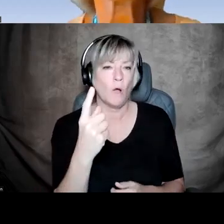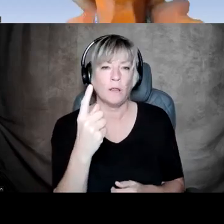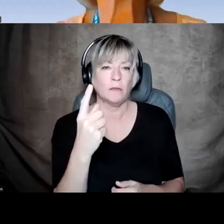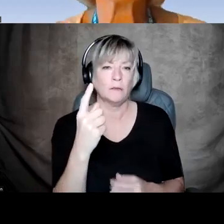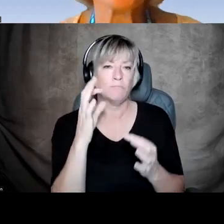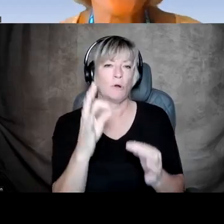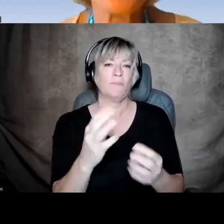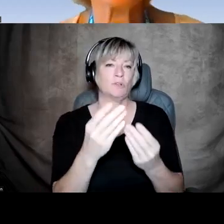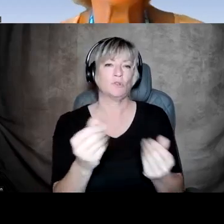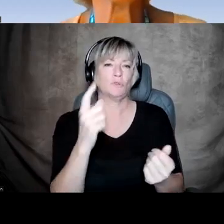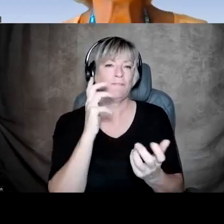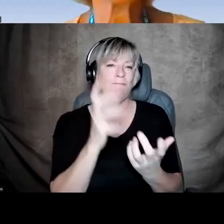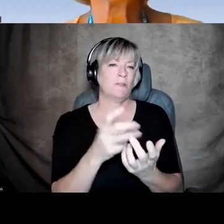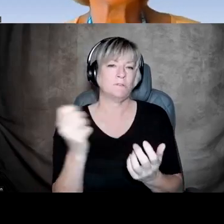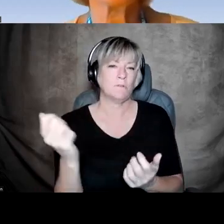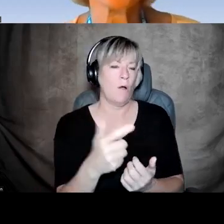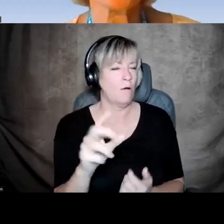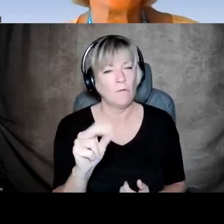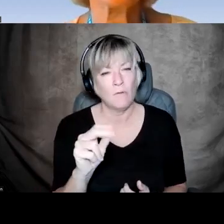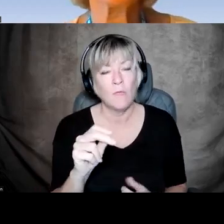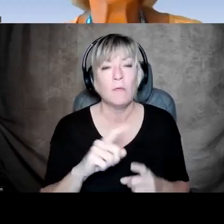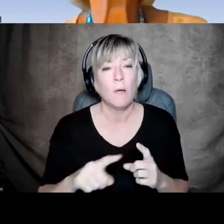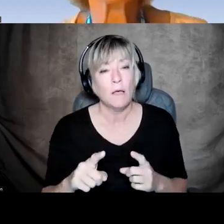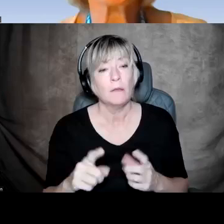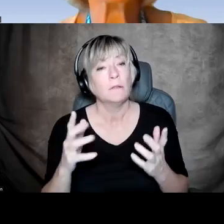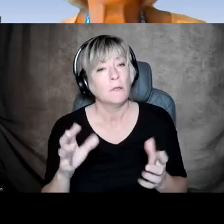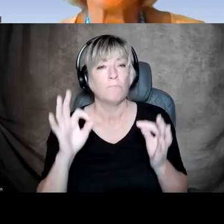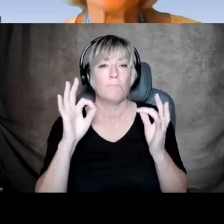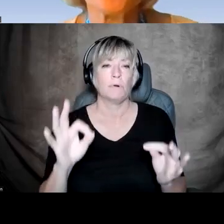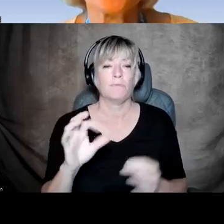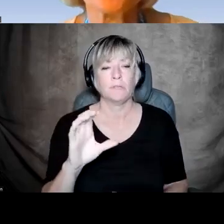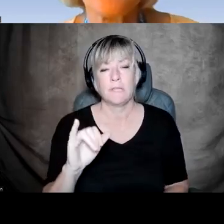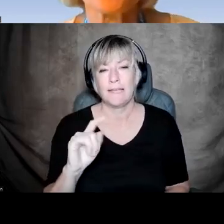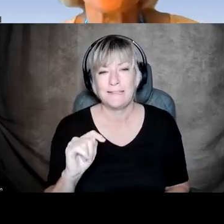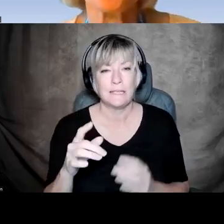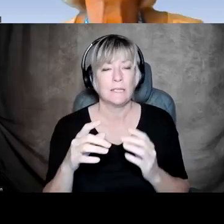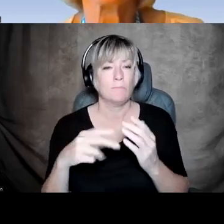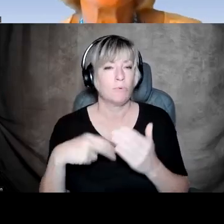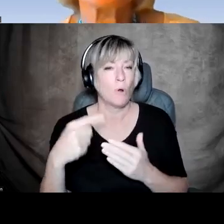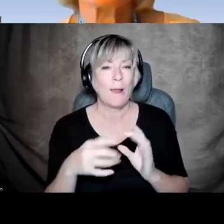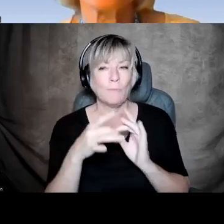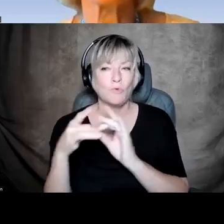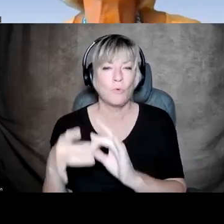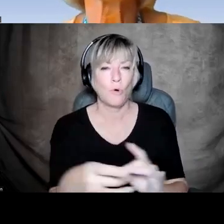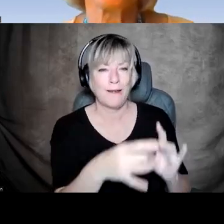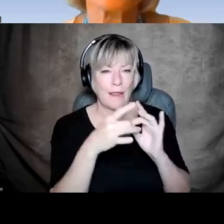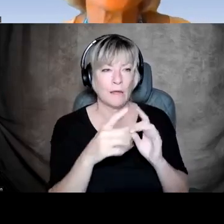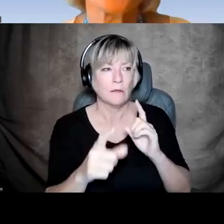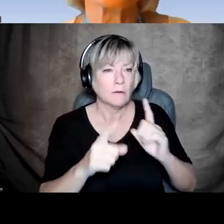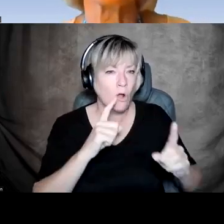So what better way than through a CIT program, but to coordinate all these various efforts? So we're talking together,